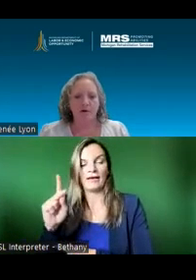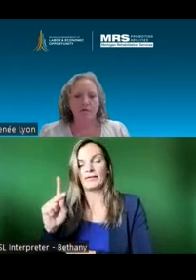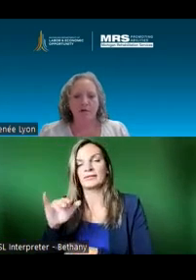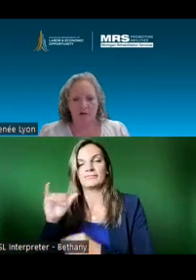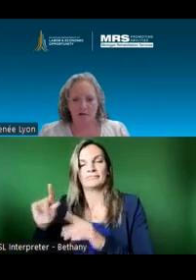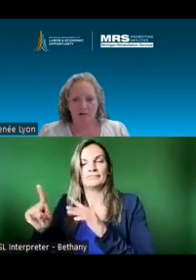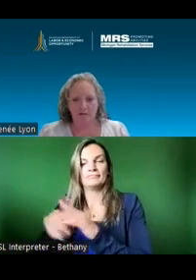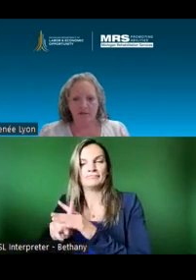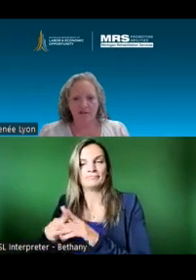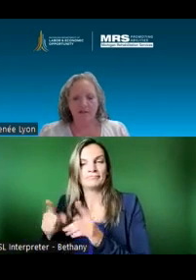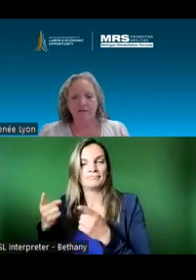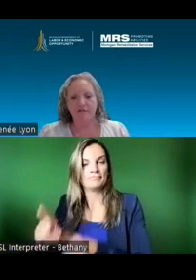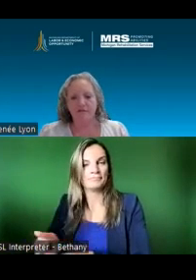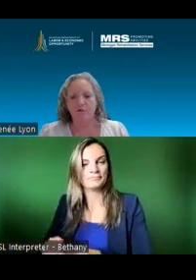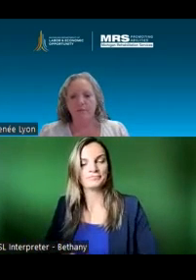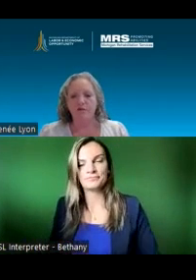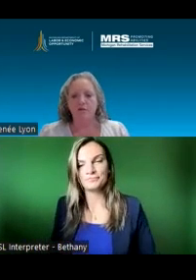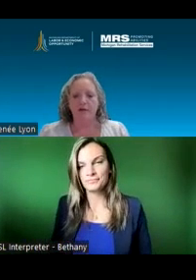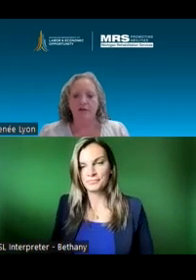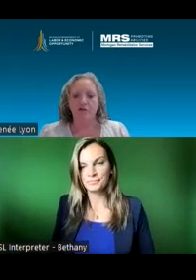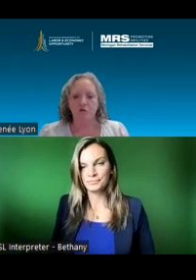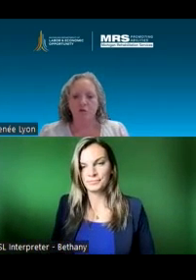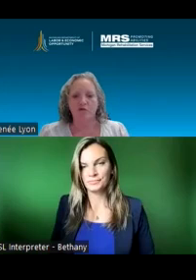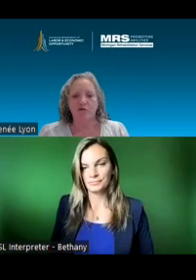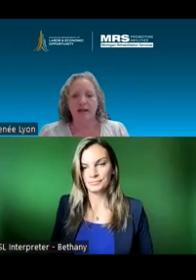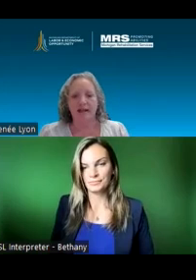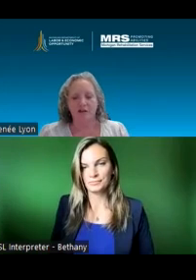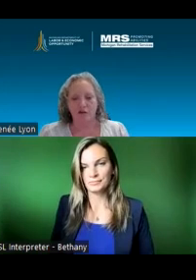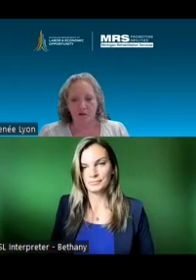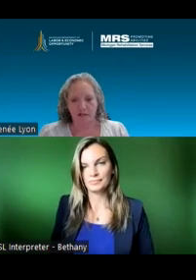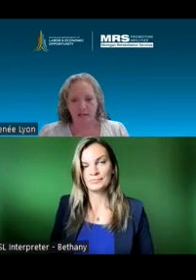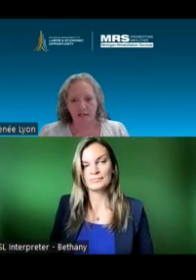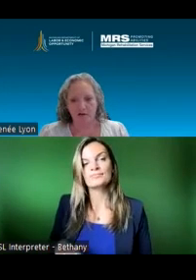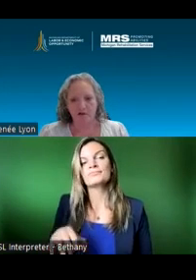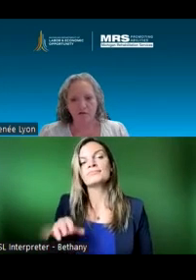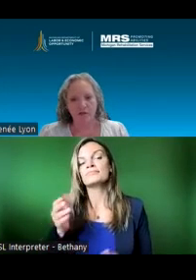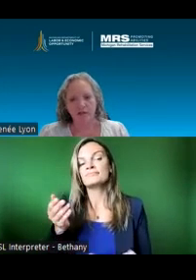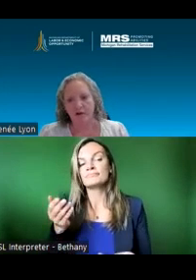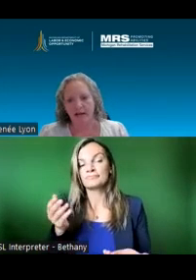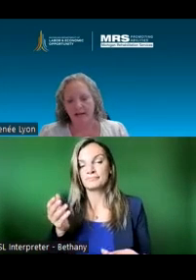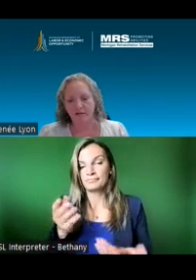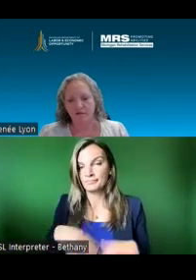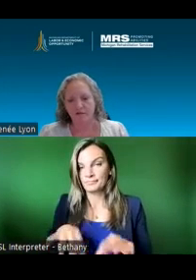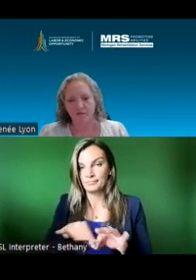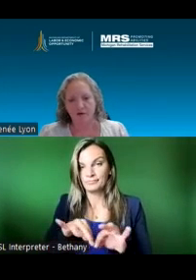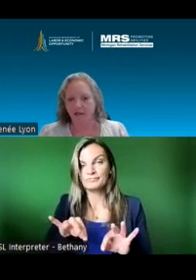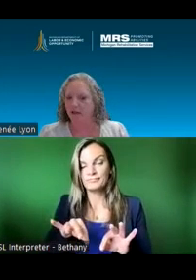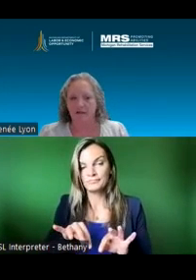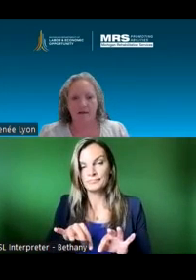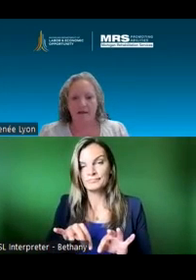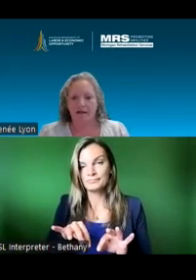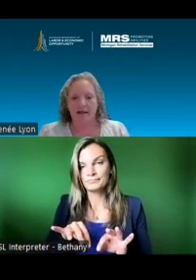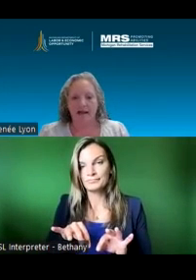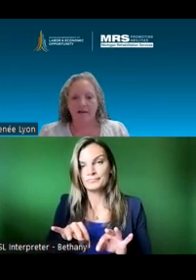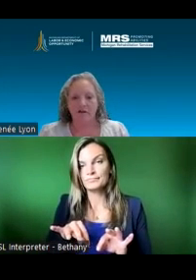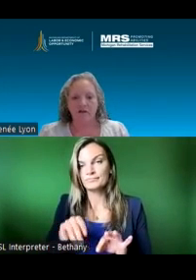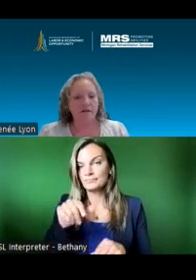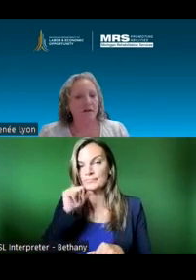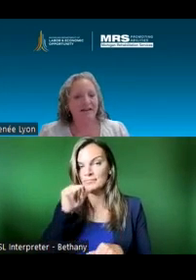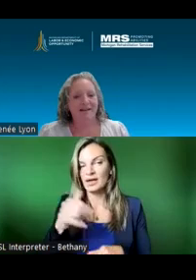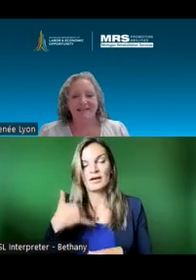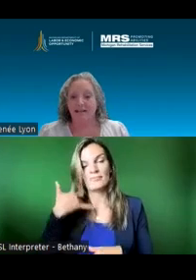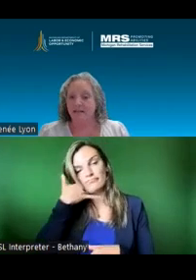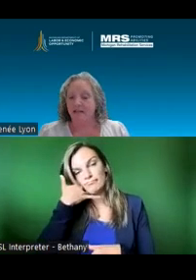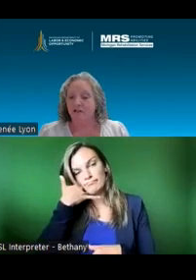Awkward phone calls, pinching the phone between your shoulder and your ear so that your hands are free. Not